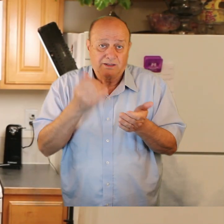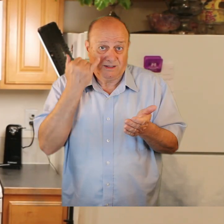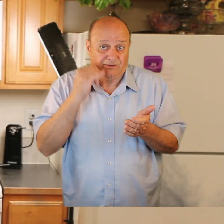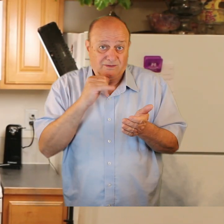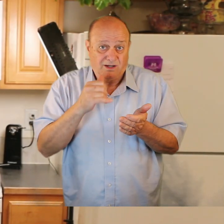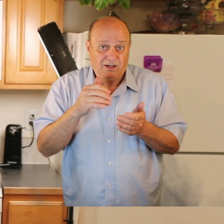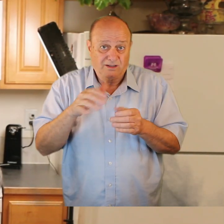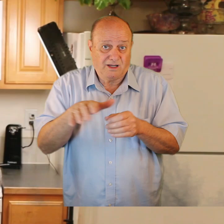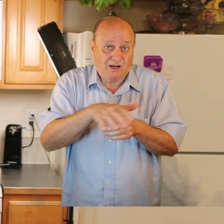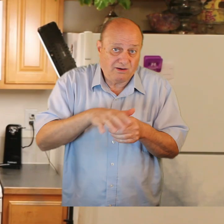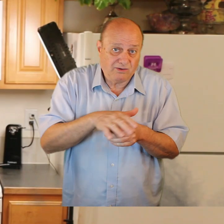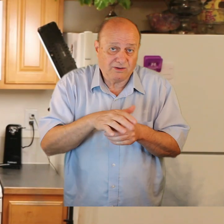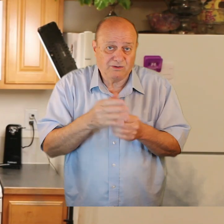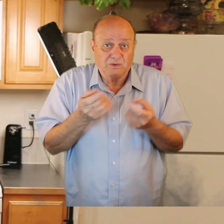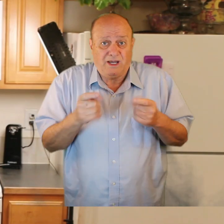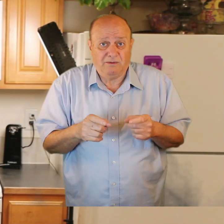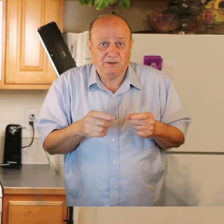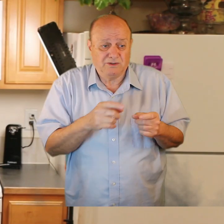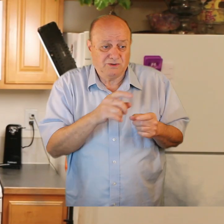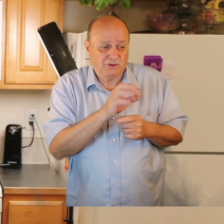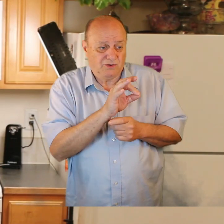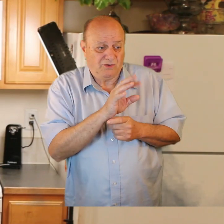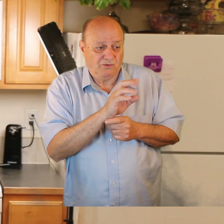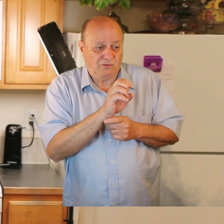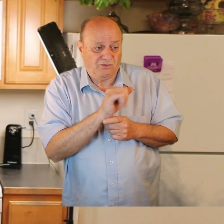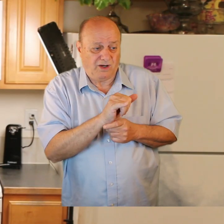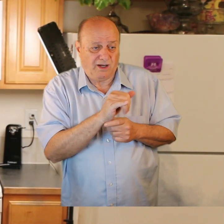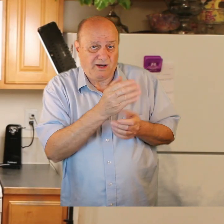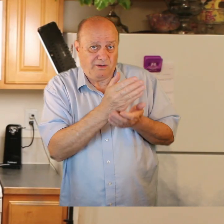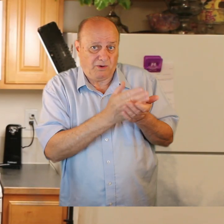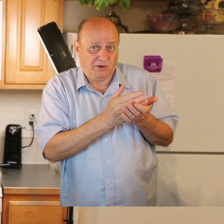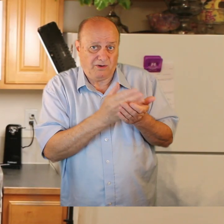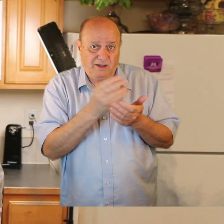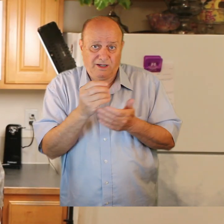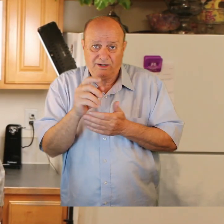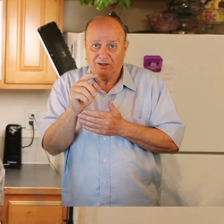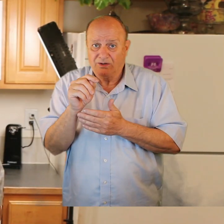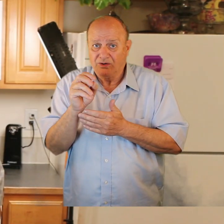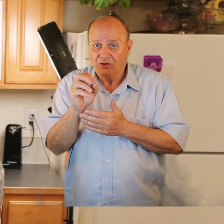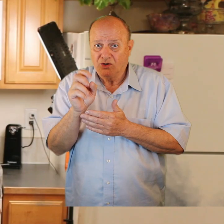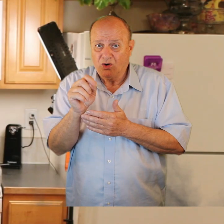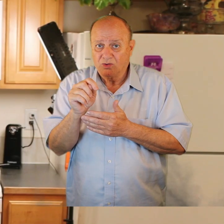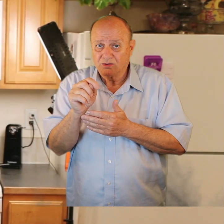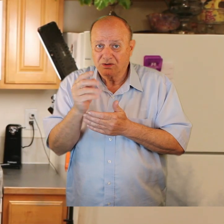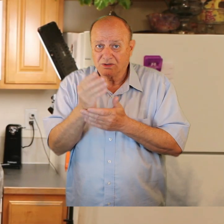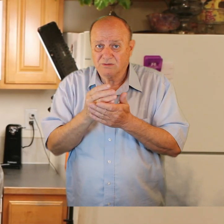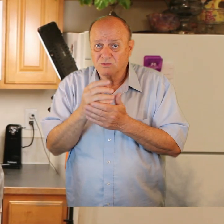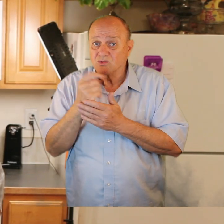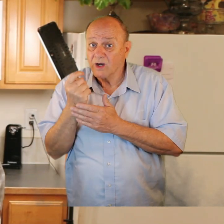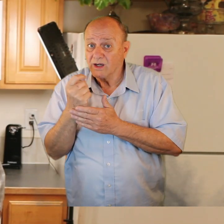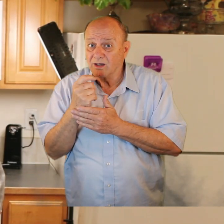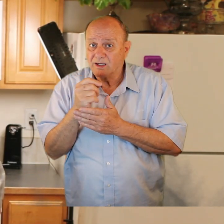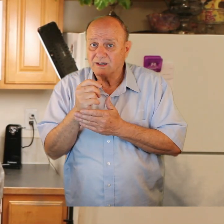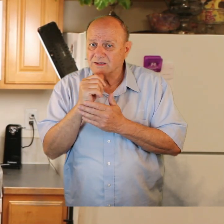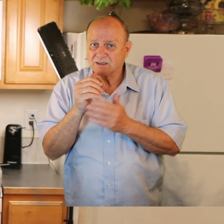we're basically frying part of the bread and toasting part of it dry, and that gives us